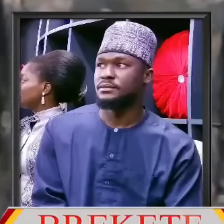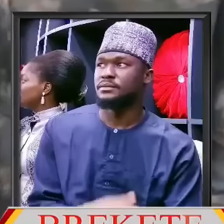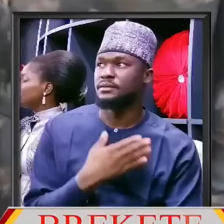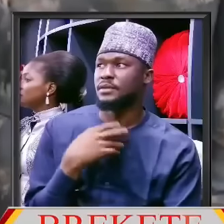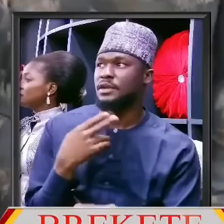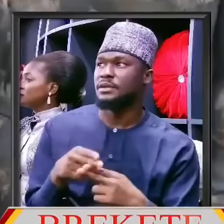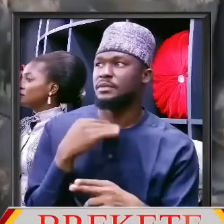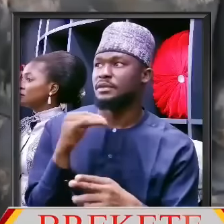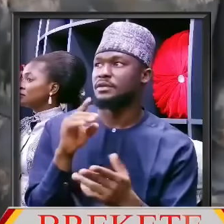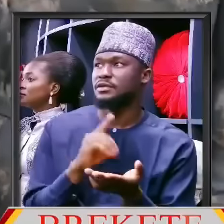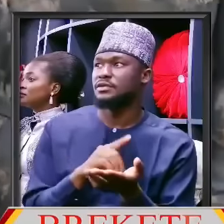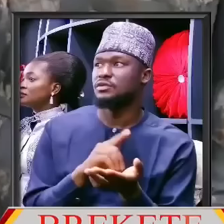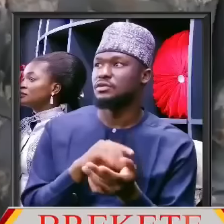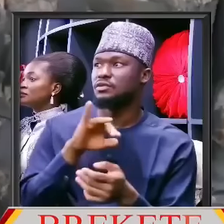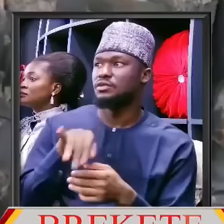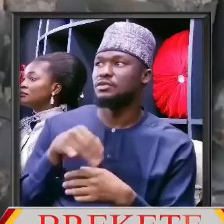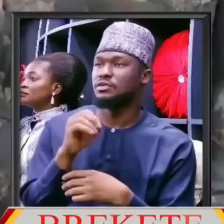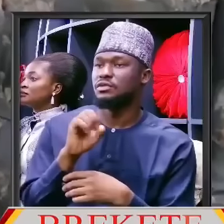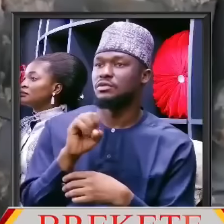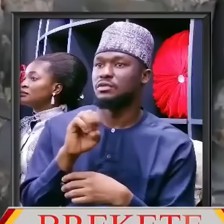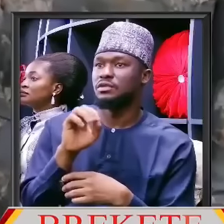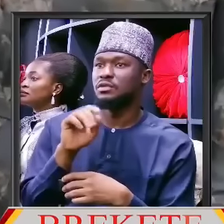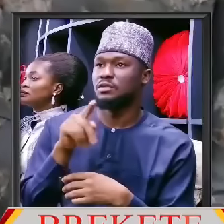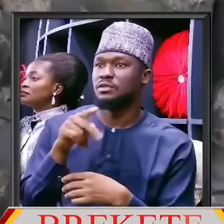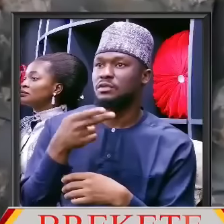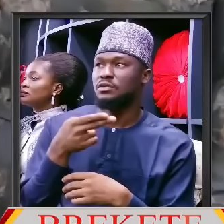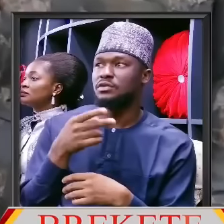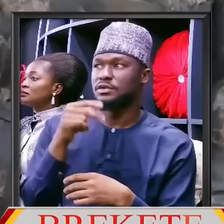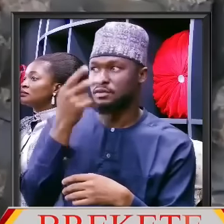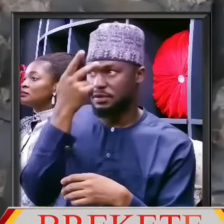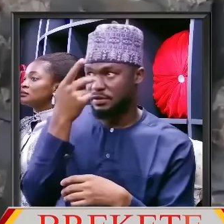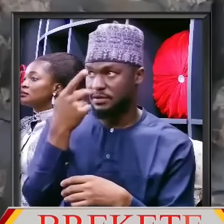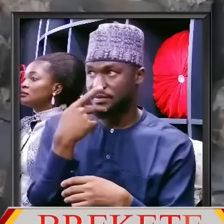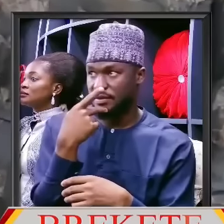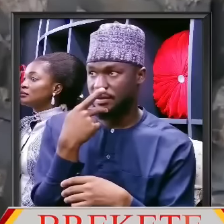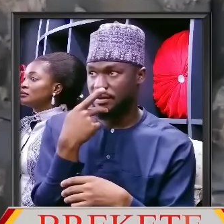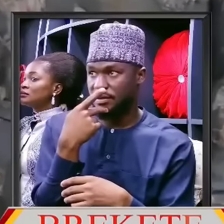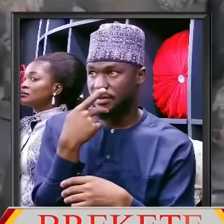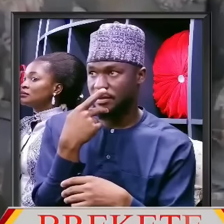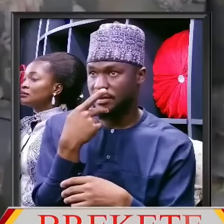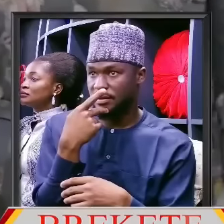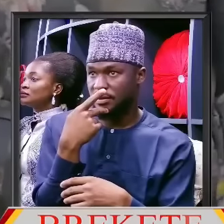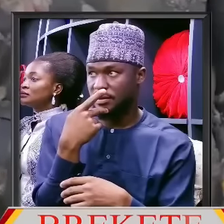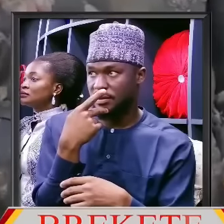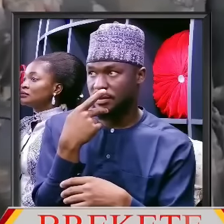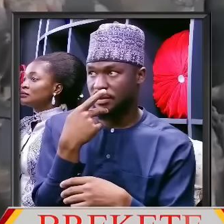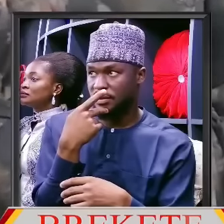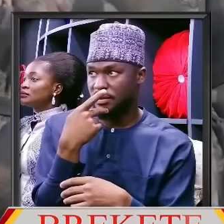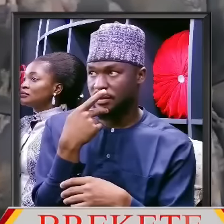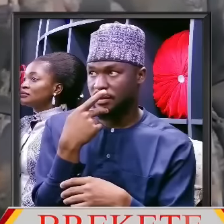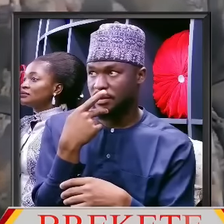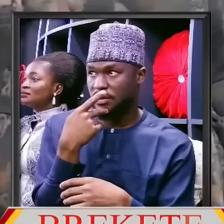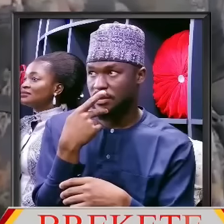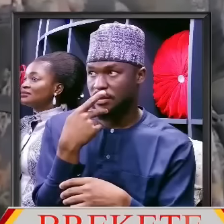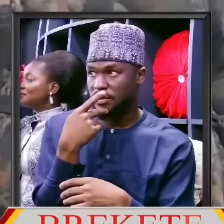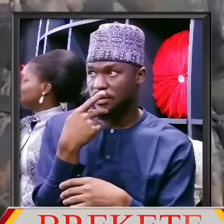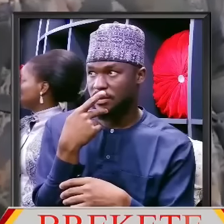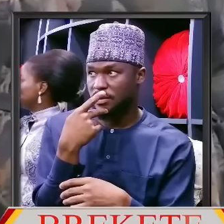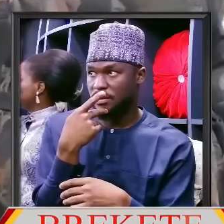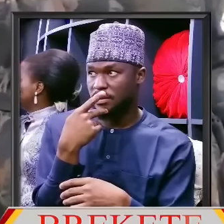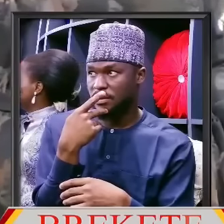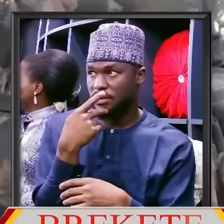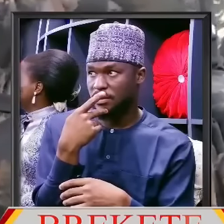My name na Dr. Joseph Okechukwu, a parent. I hope nothing enter your head. No, I mean as